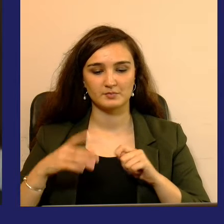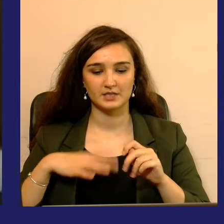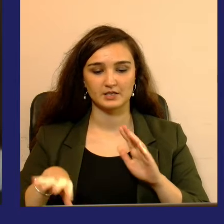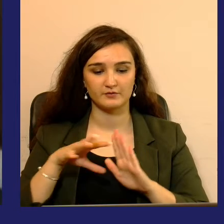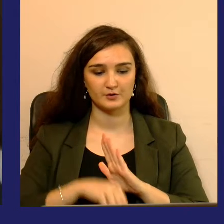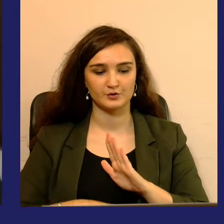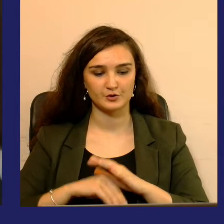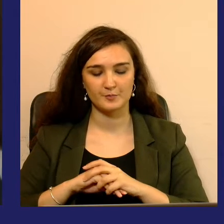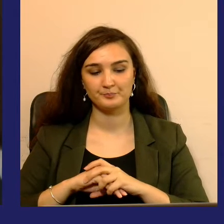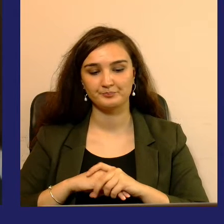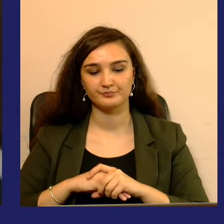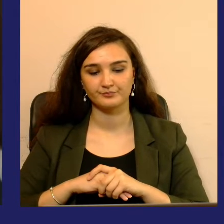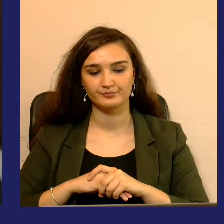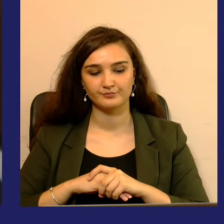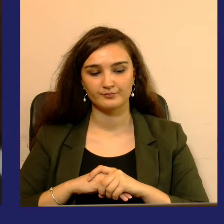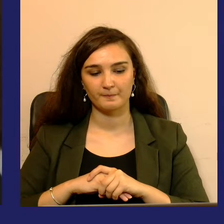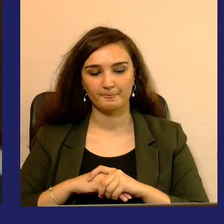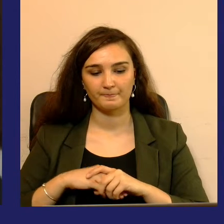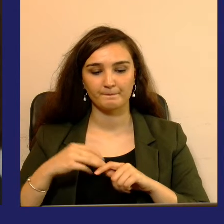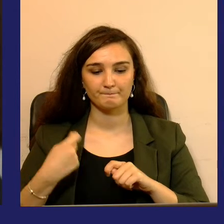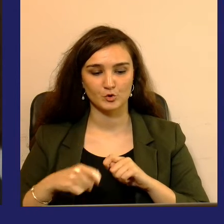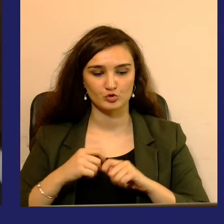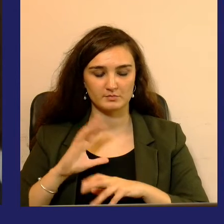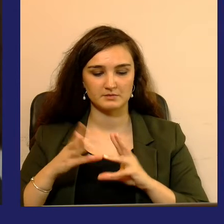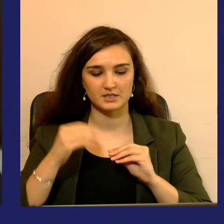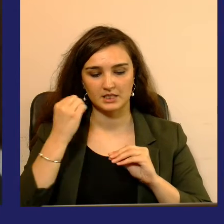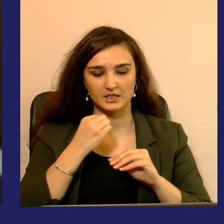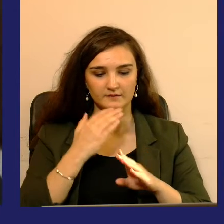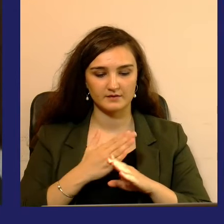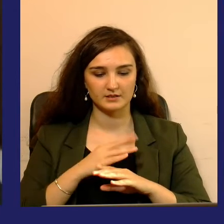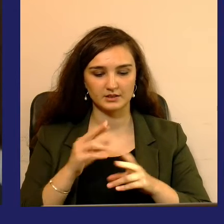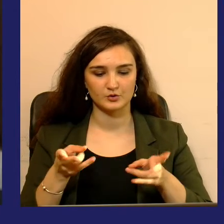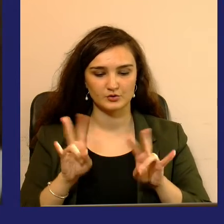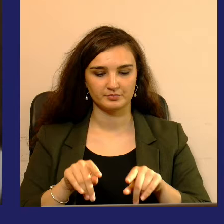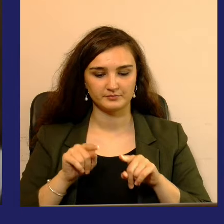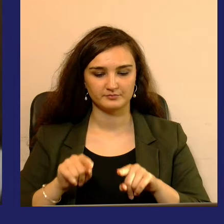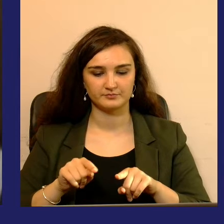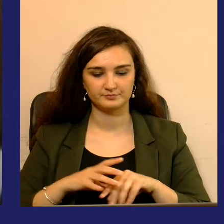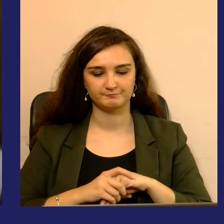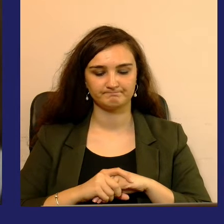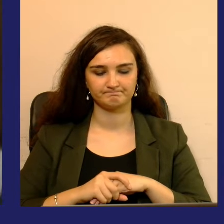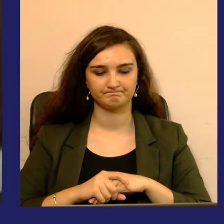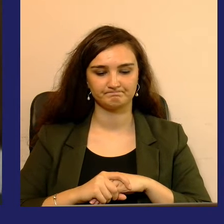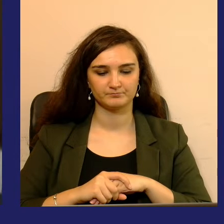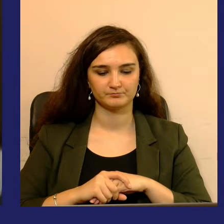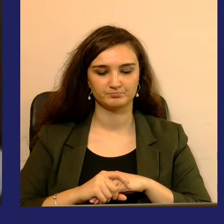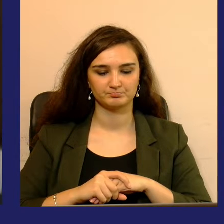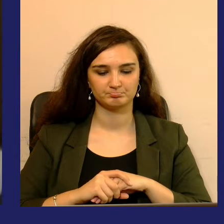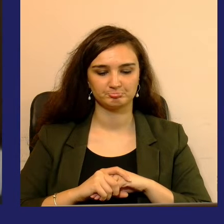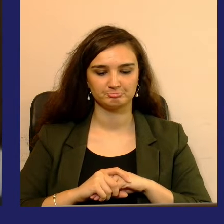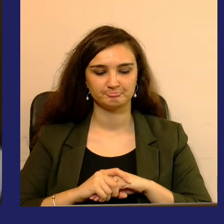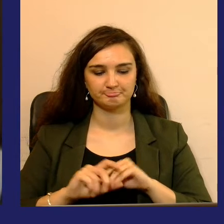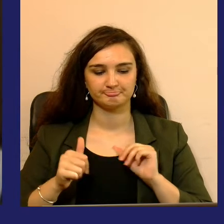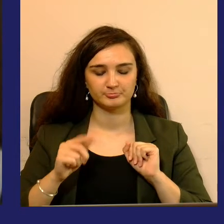be. So, as mentioned, we're going to tackle the critical issue of the use and misuse of state